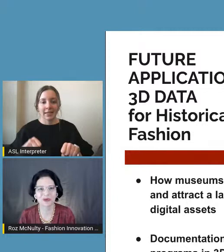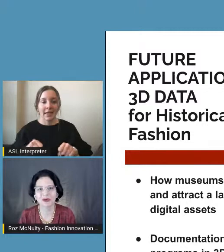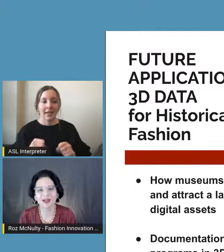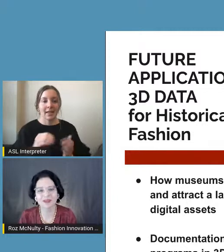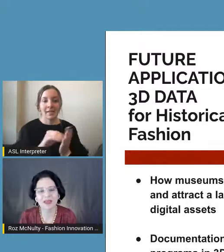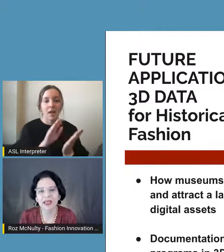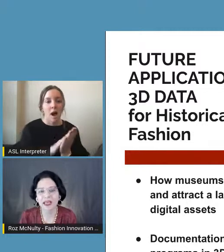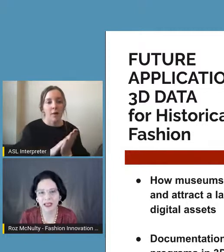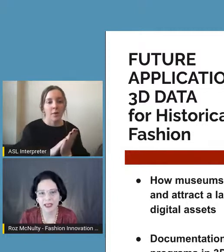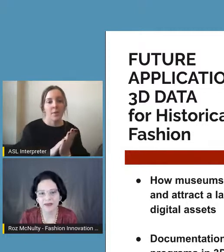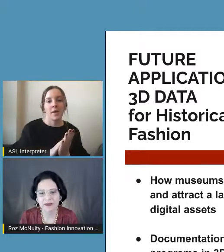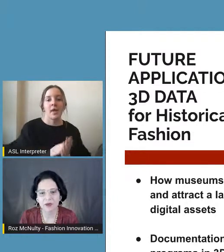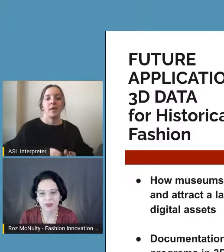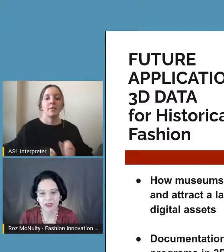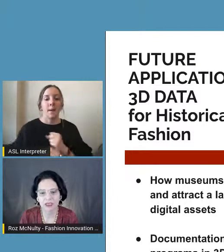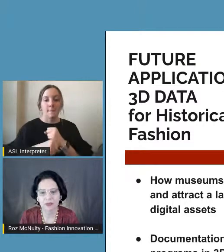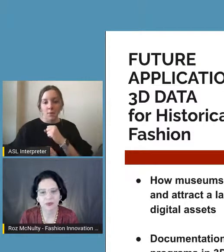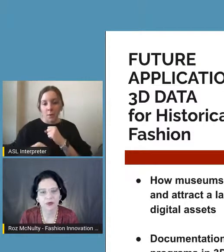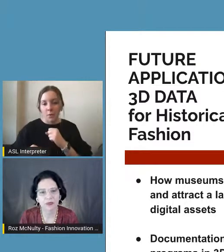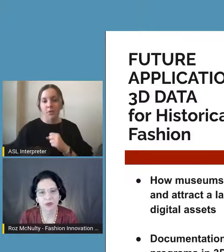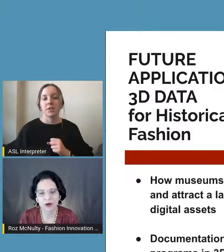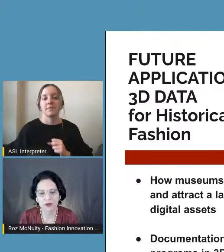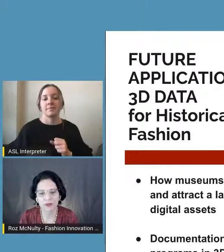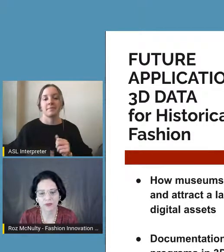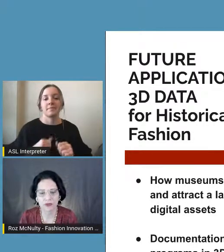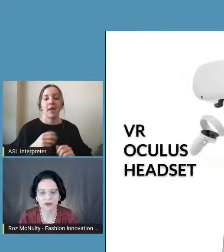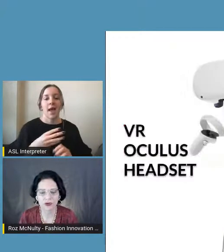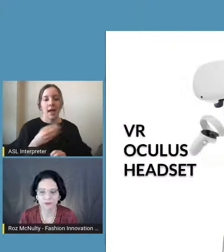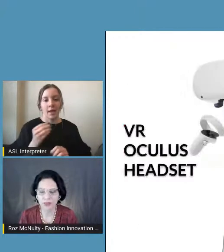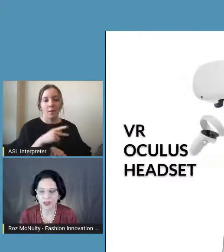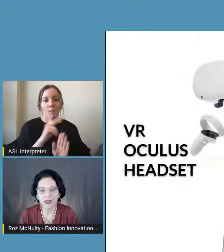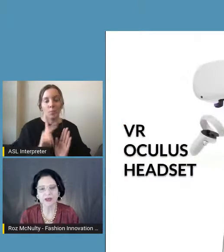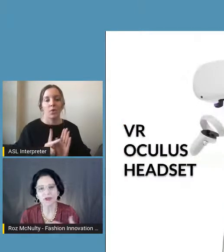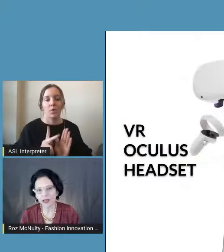2D photographs. It's a really important part of the